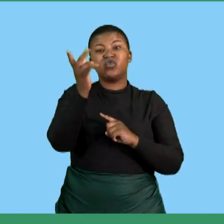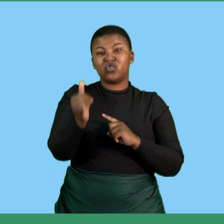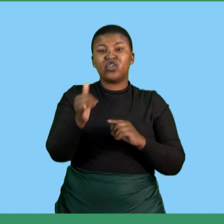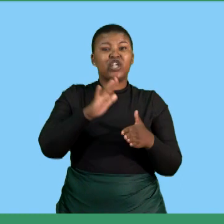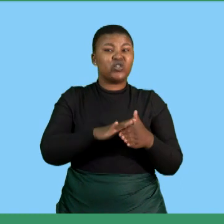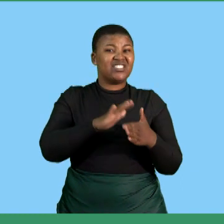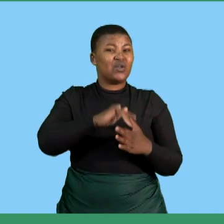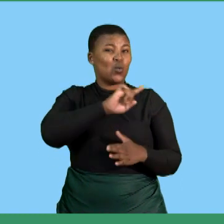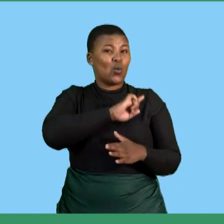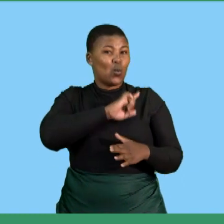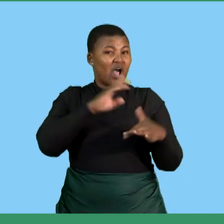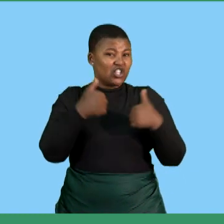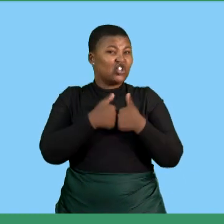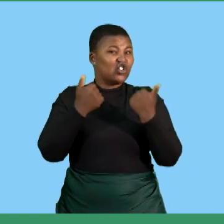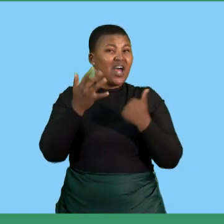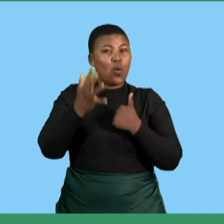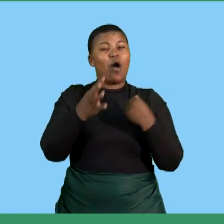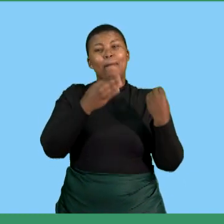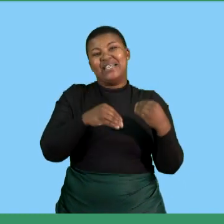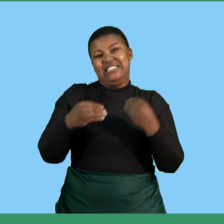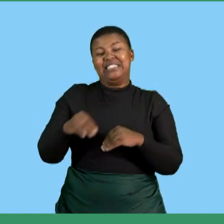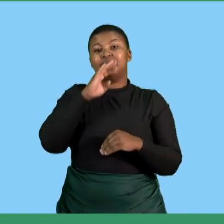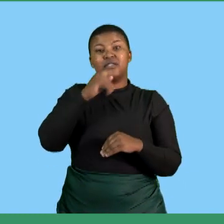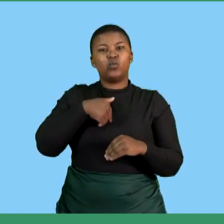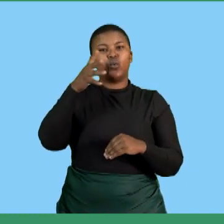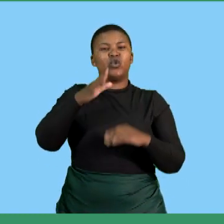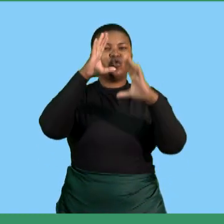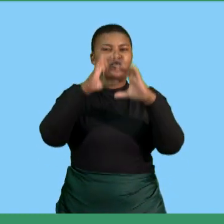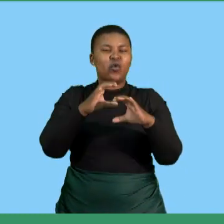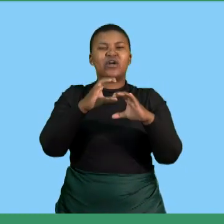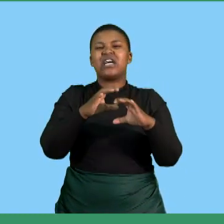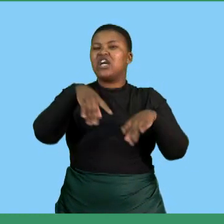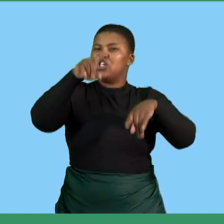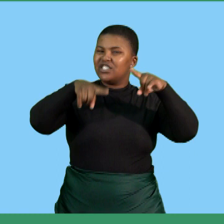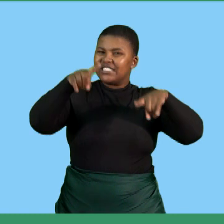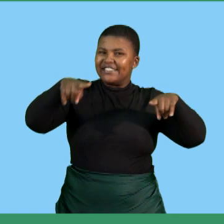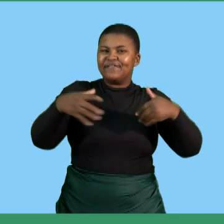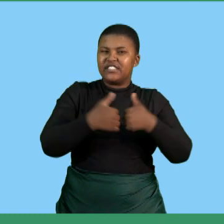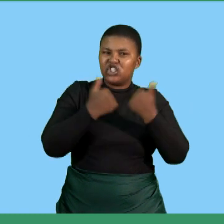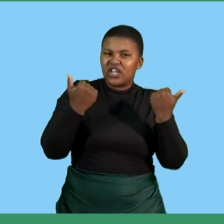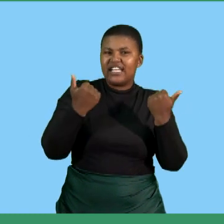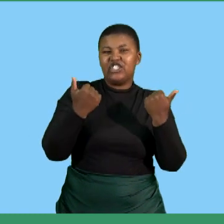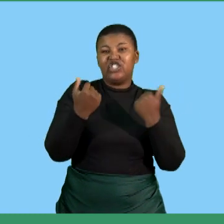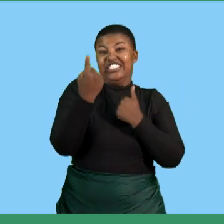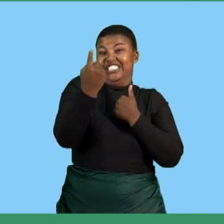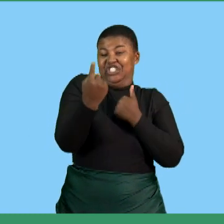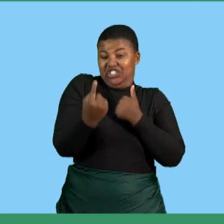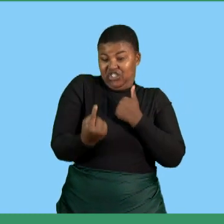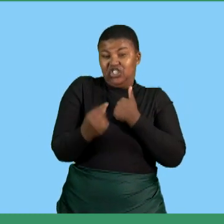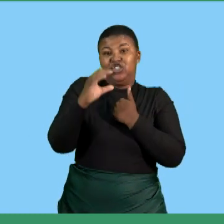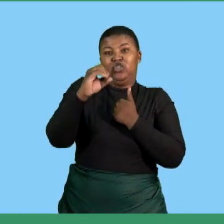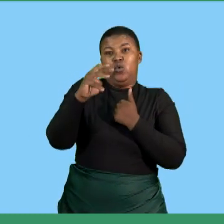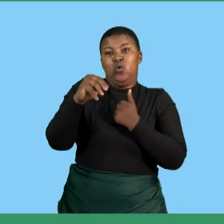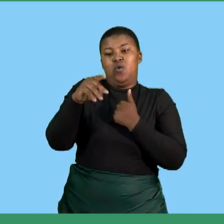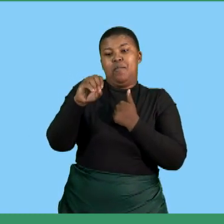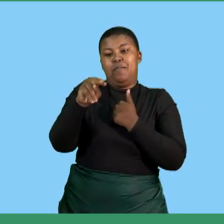these components will pose challenges to the business. So we will specifically focus on the different kinds of challenges each of these